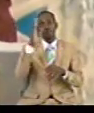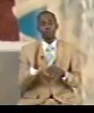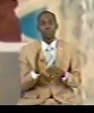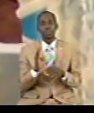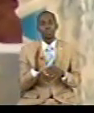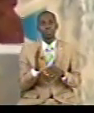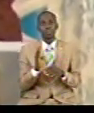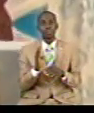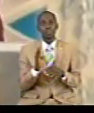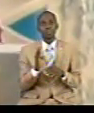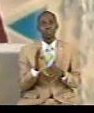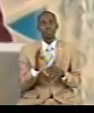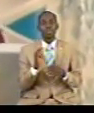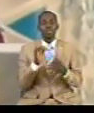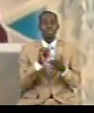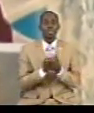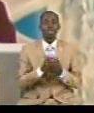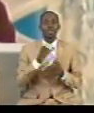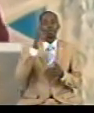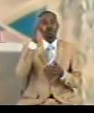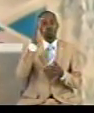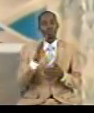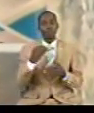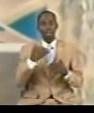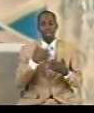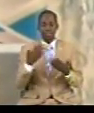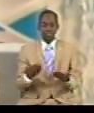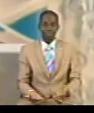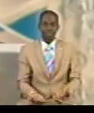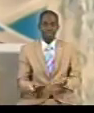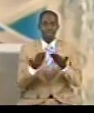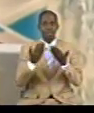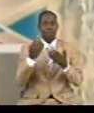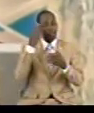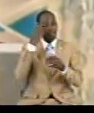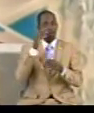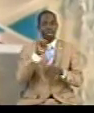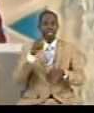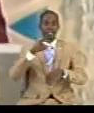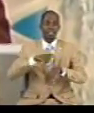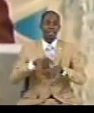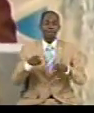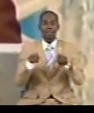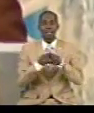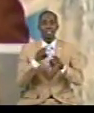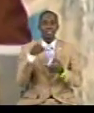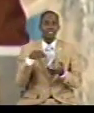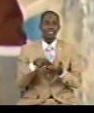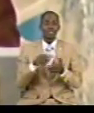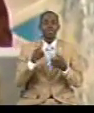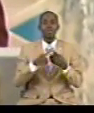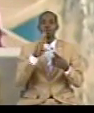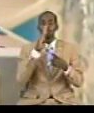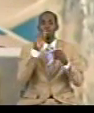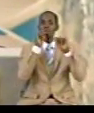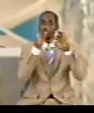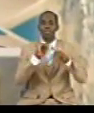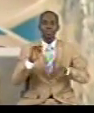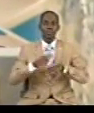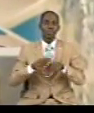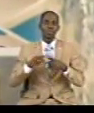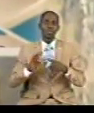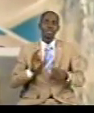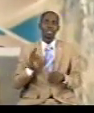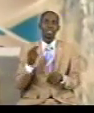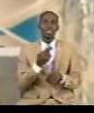that God has raised up for a time like this to be a blessing unto us,